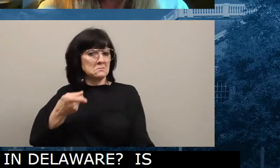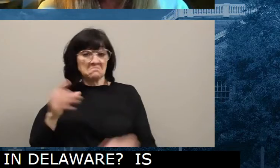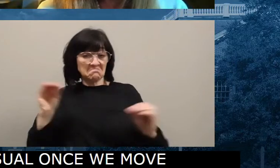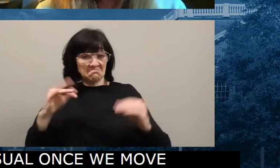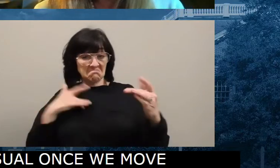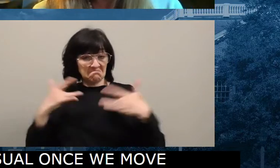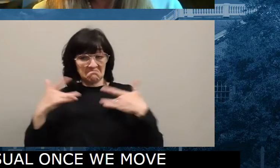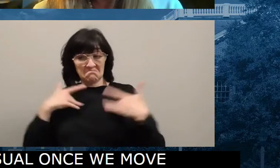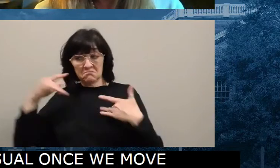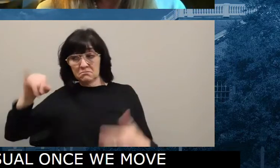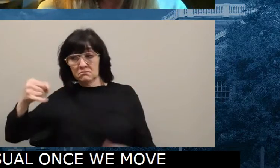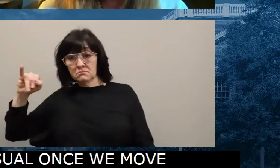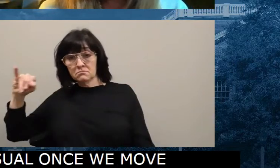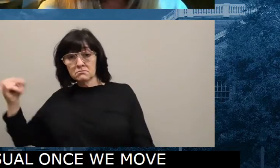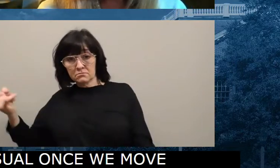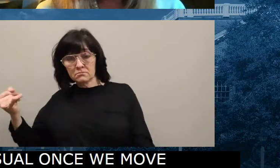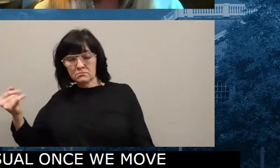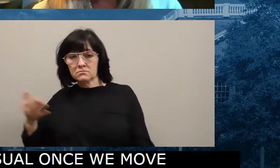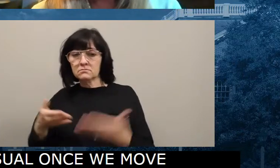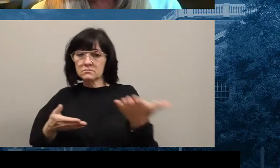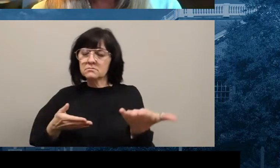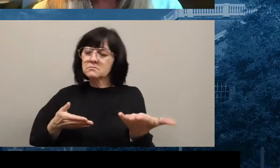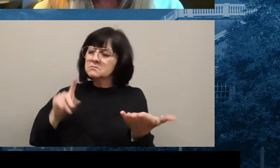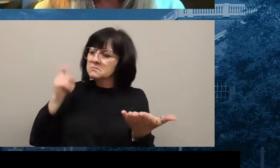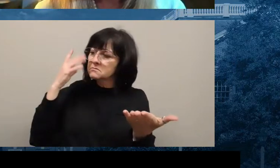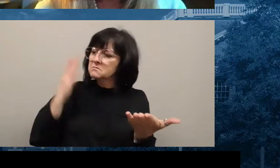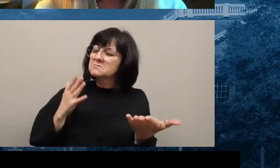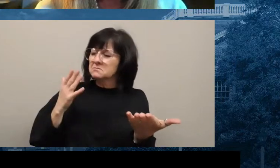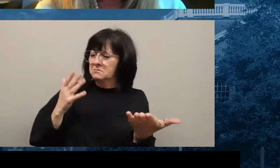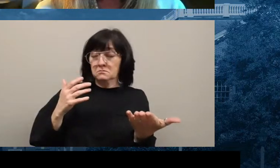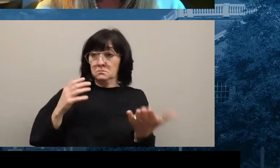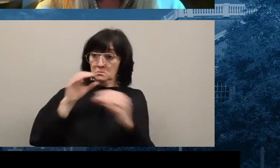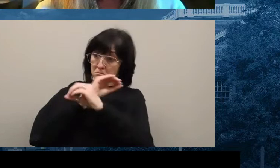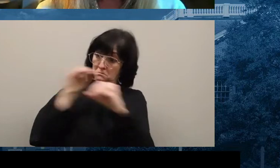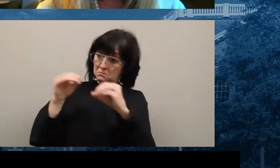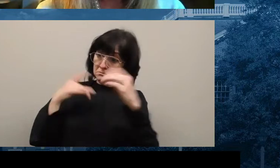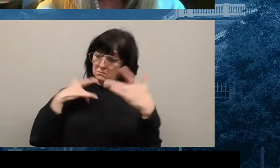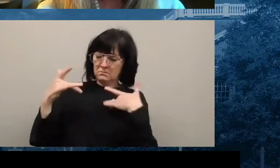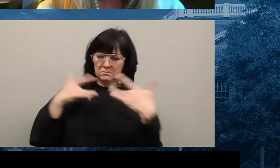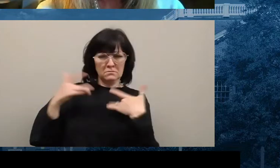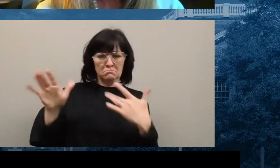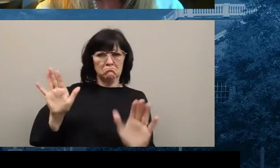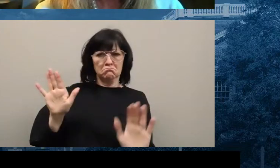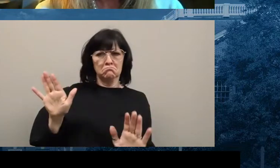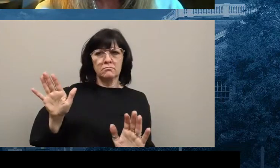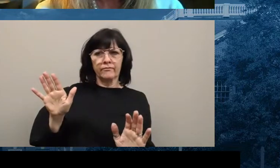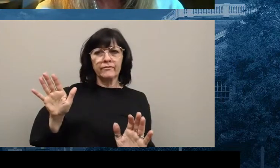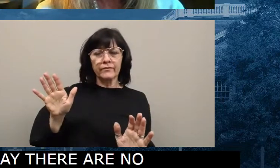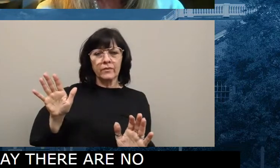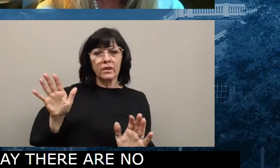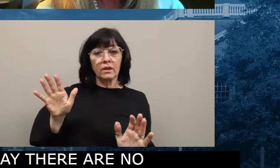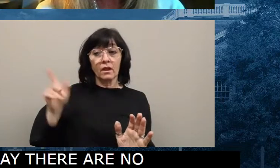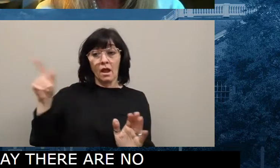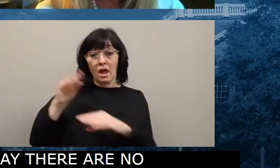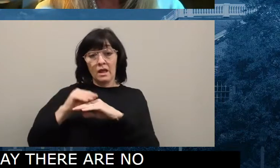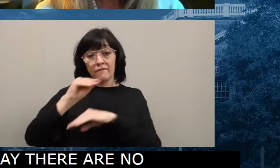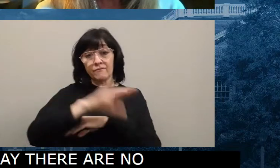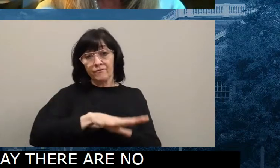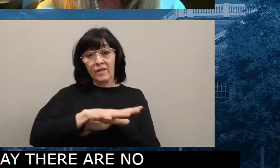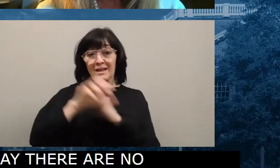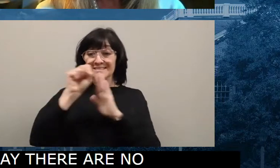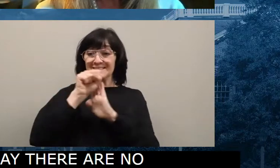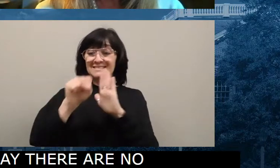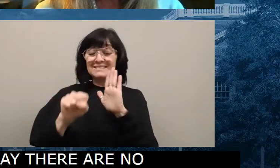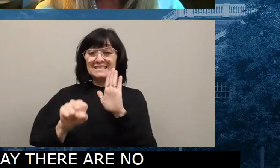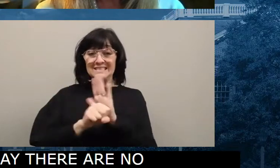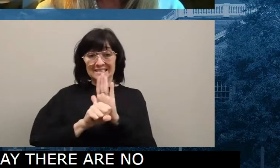won't affect the state clinics over the next week, but there are several thousand J&J vaccines that